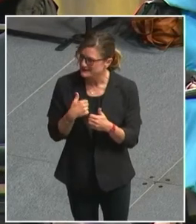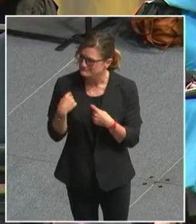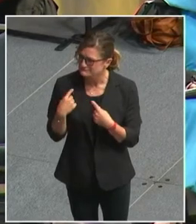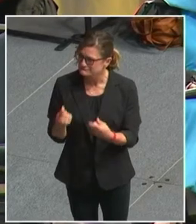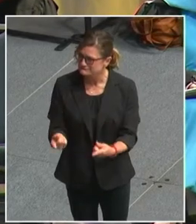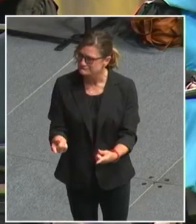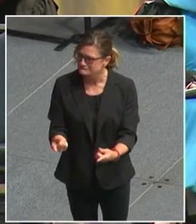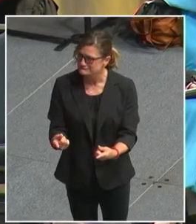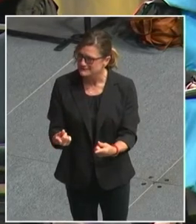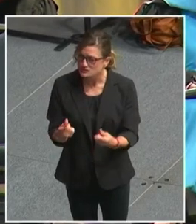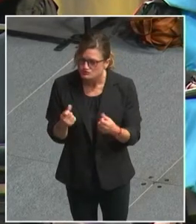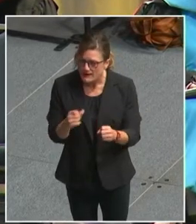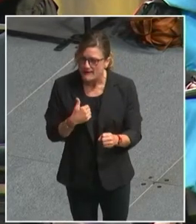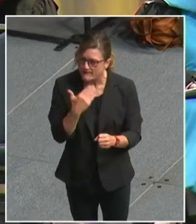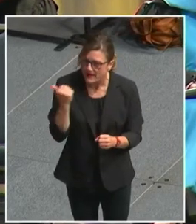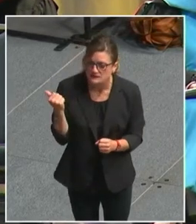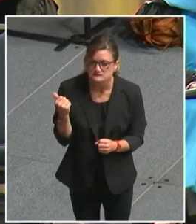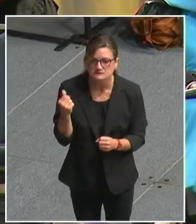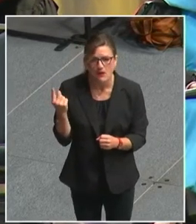best student I could be.